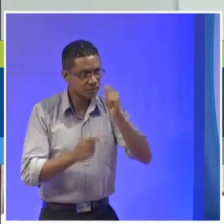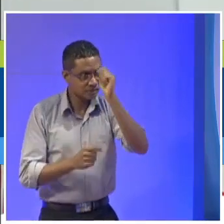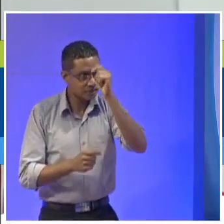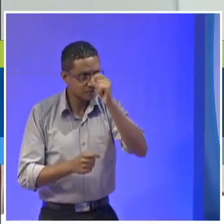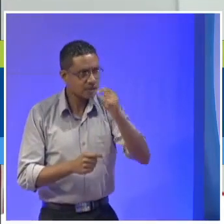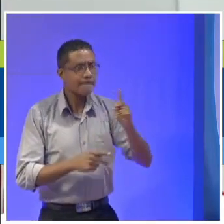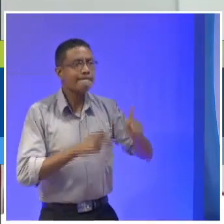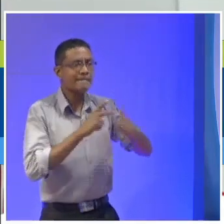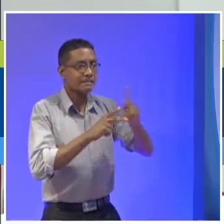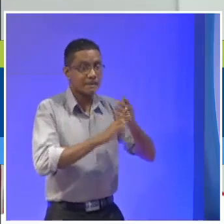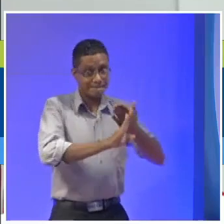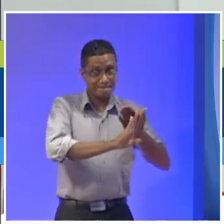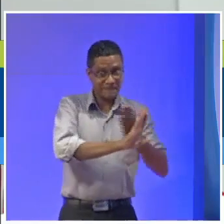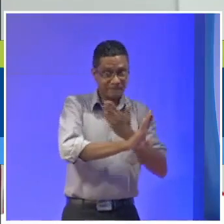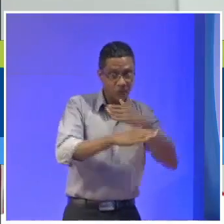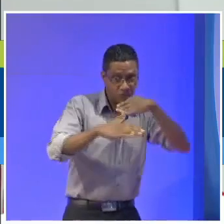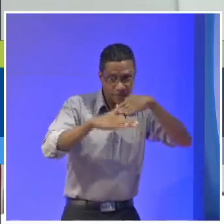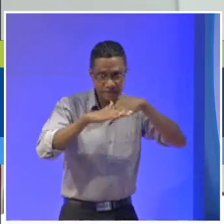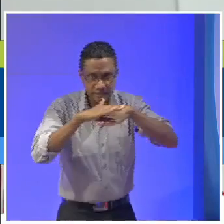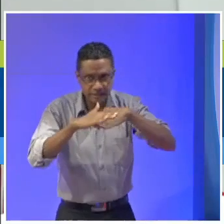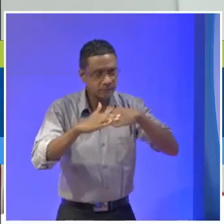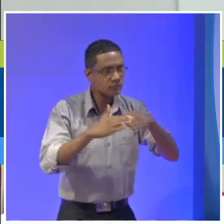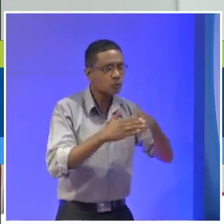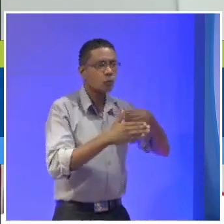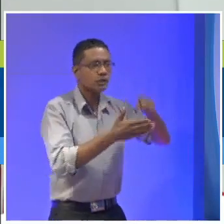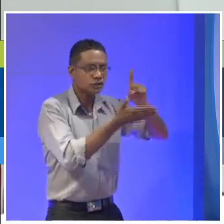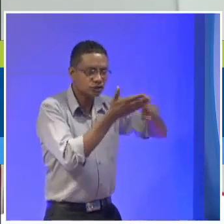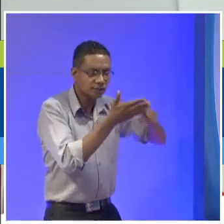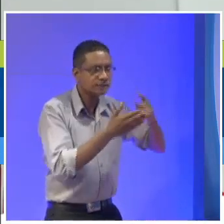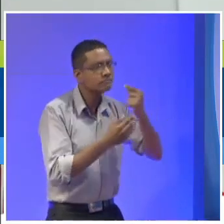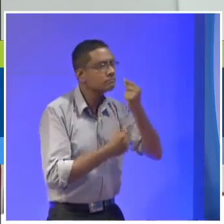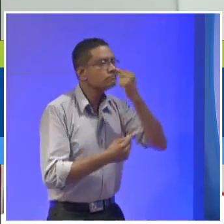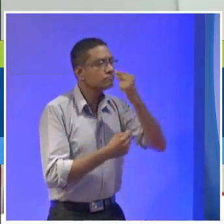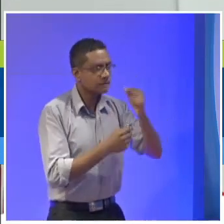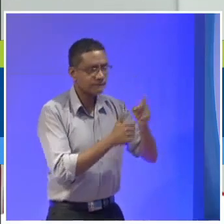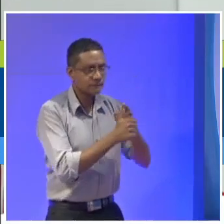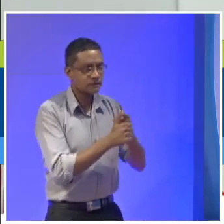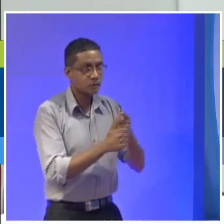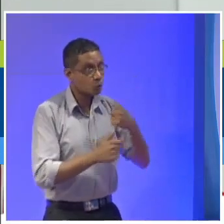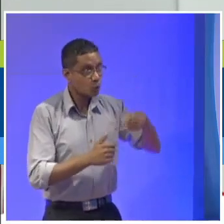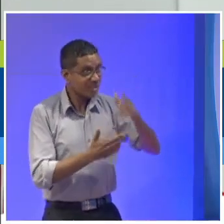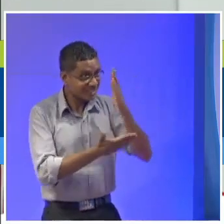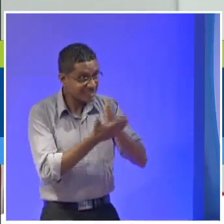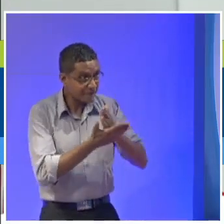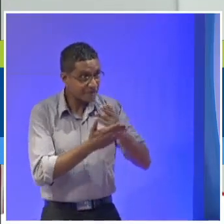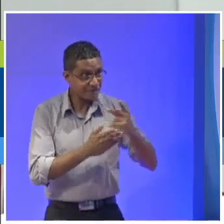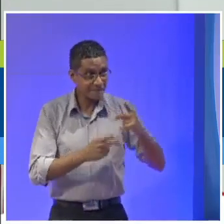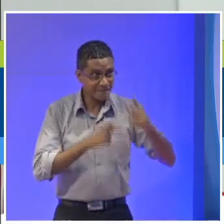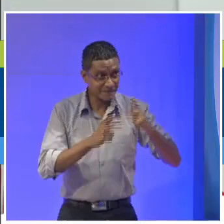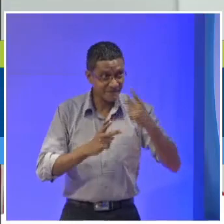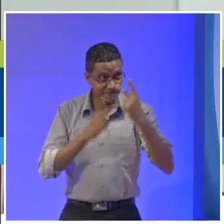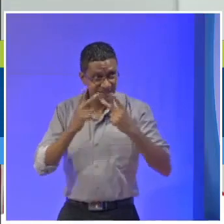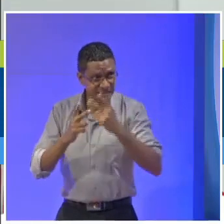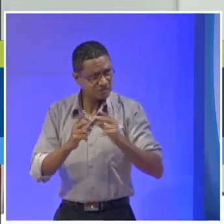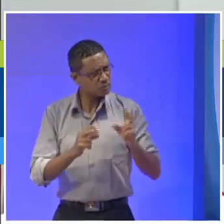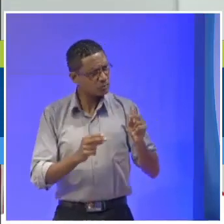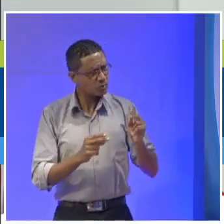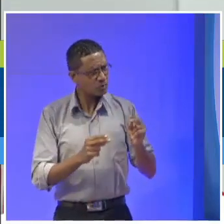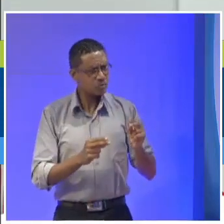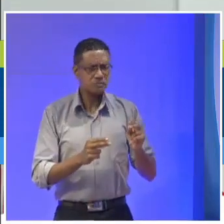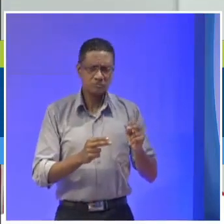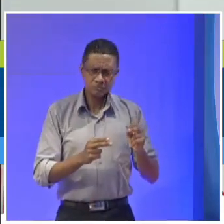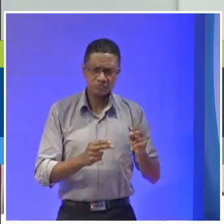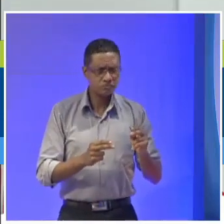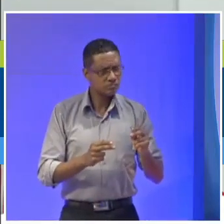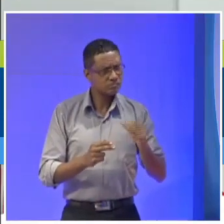into the hospital. Now, we haven't stopped visitation altogether. It is not a closed environment where there's no one coming in and no